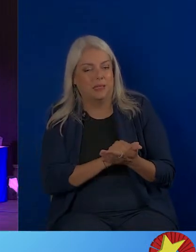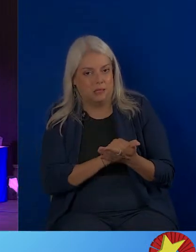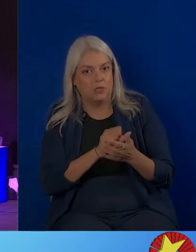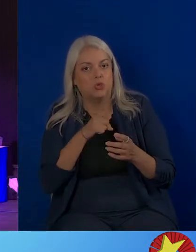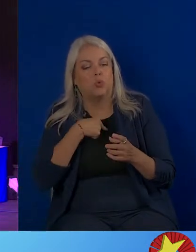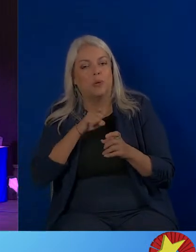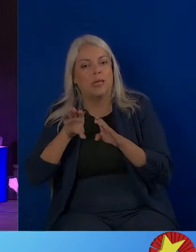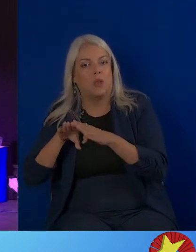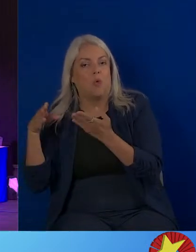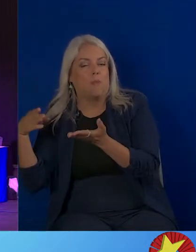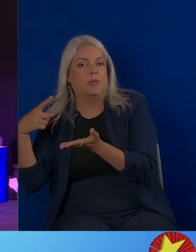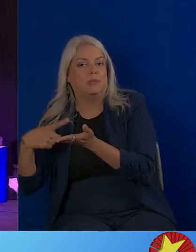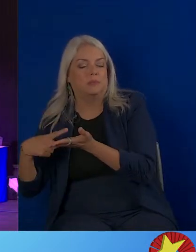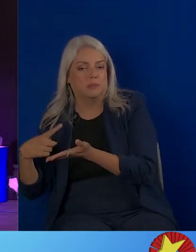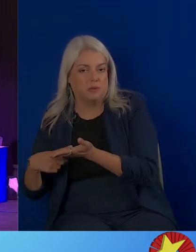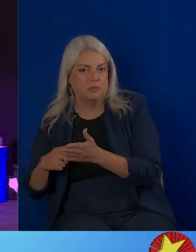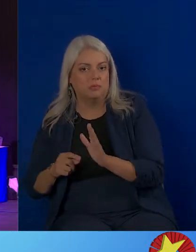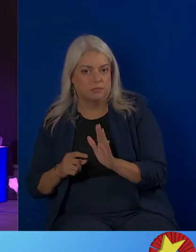Okay.